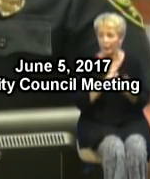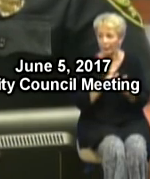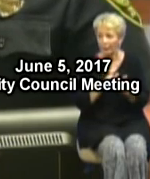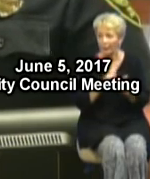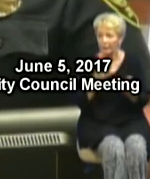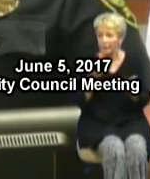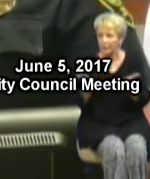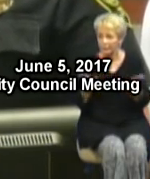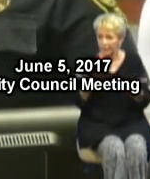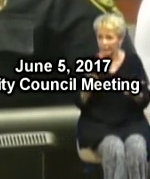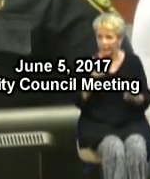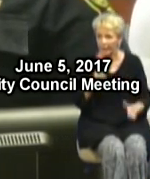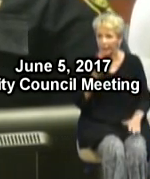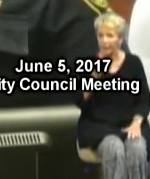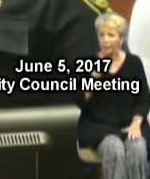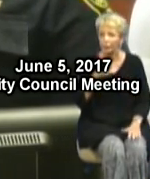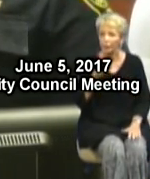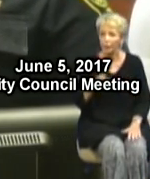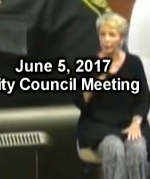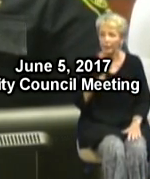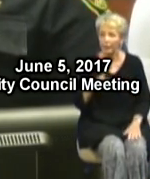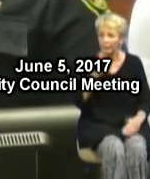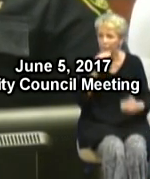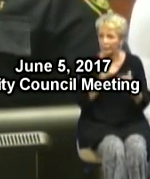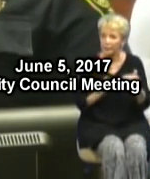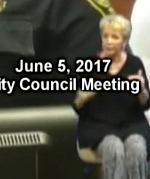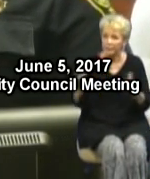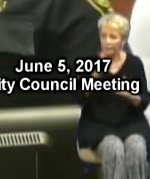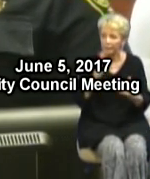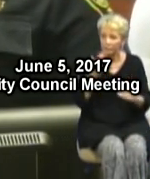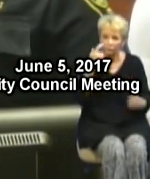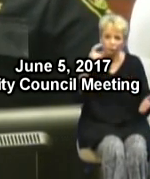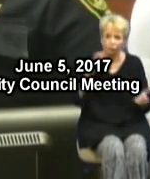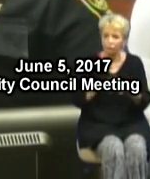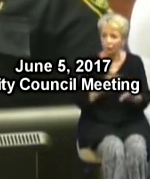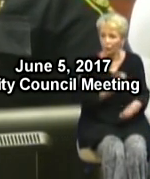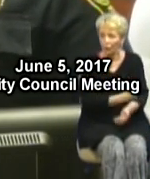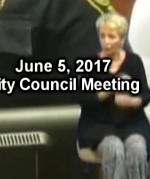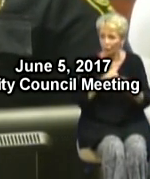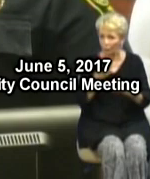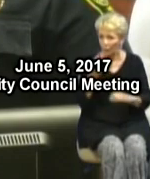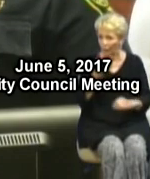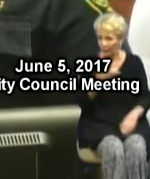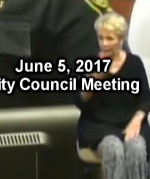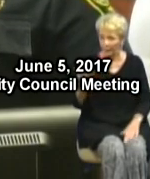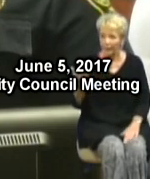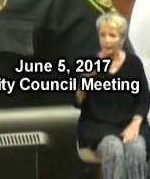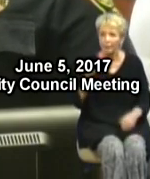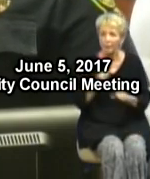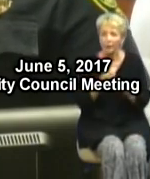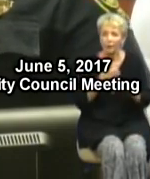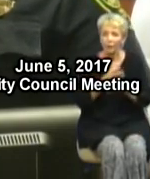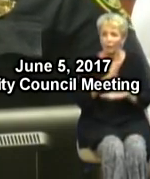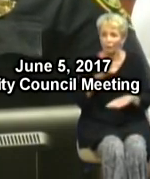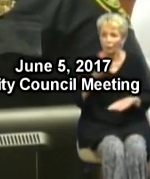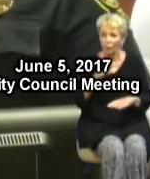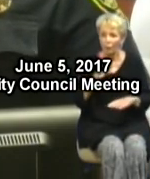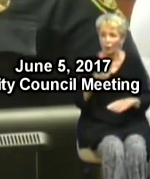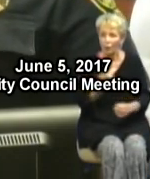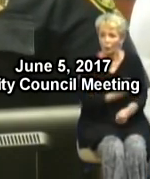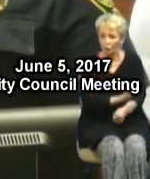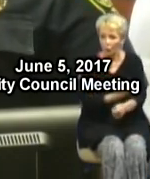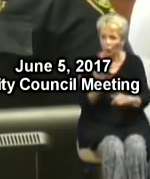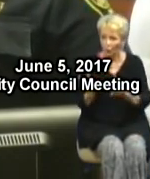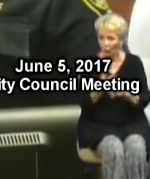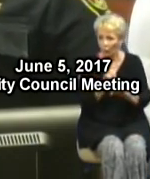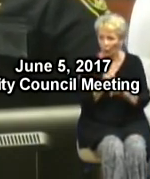service, canine Shrek excelled in drug detection. That was his number one thing. He made over 400 drug arrests, which